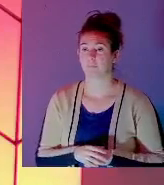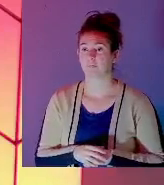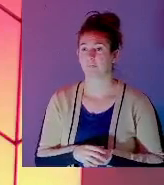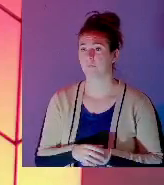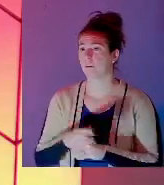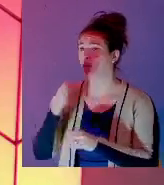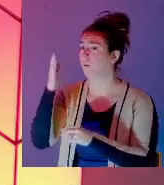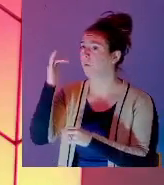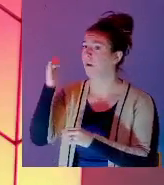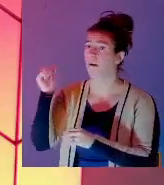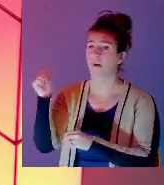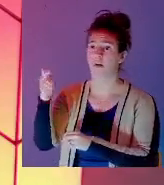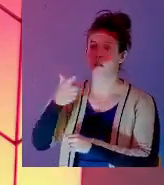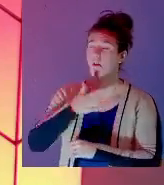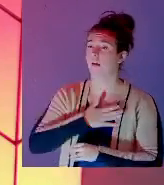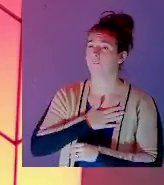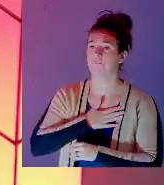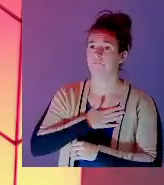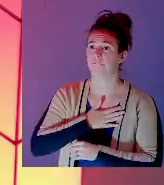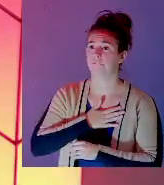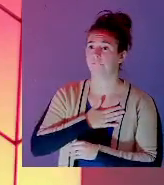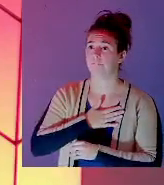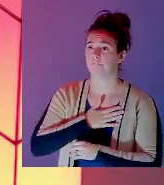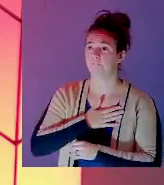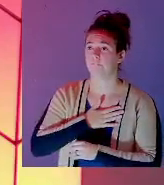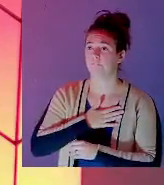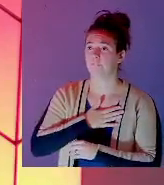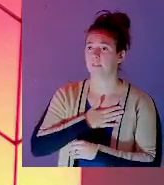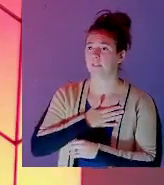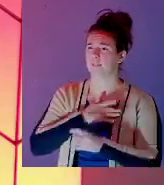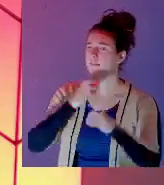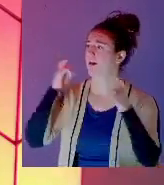that I have is a